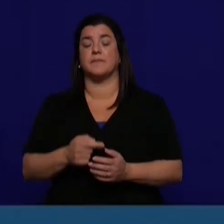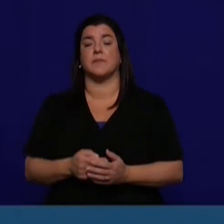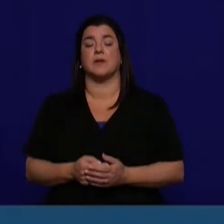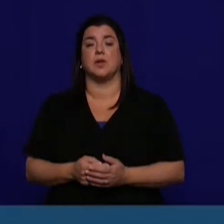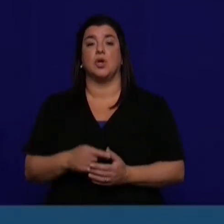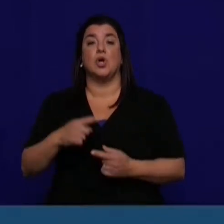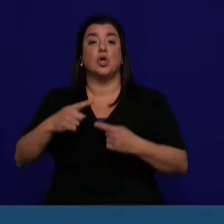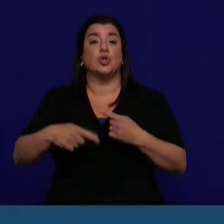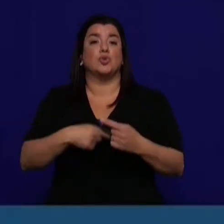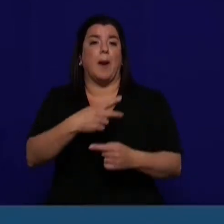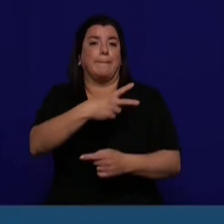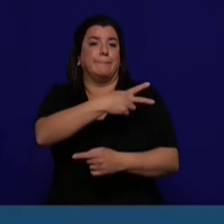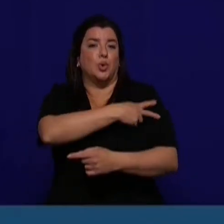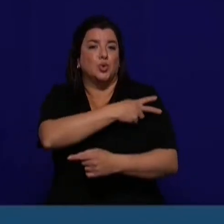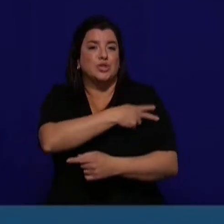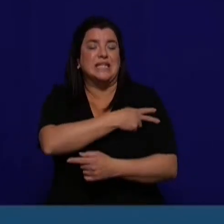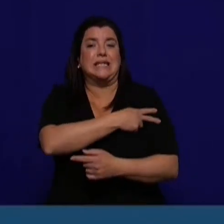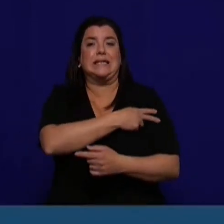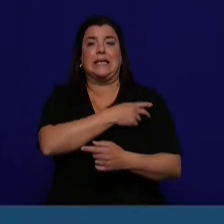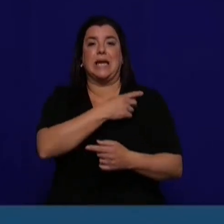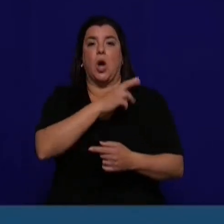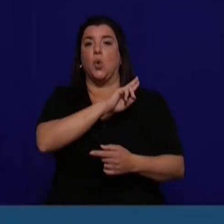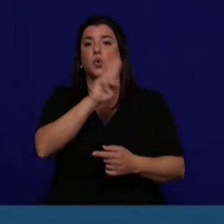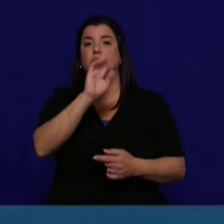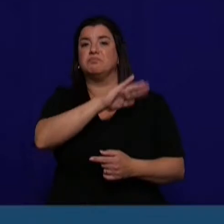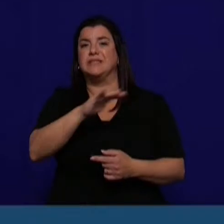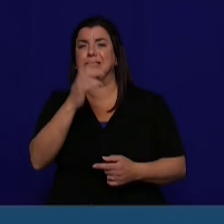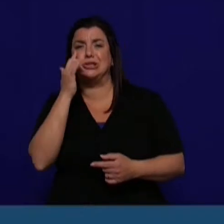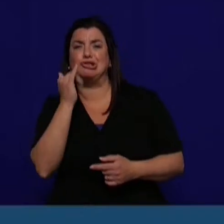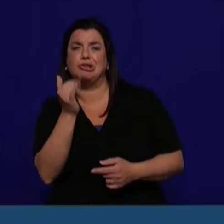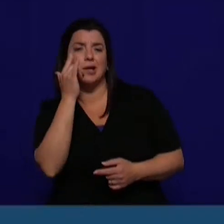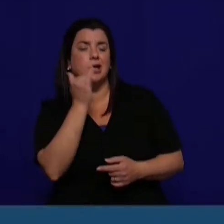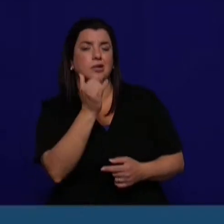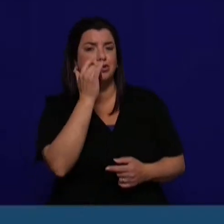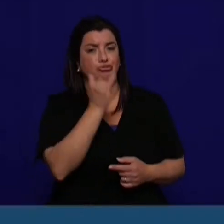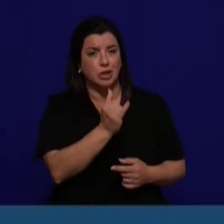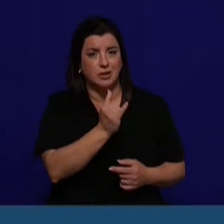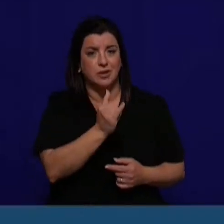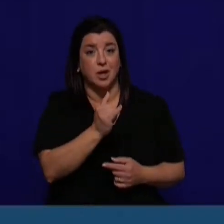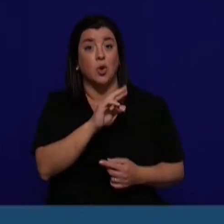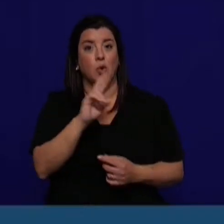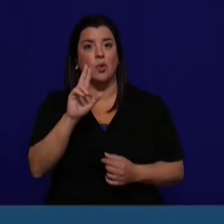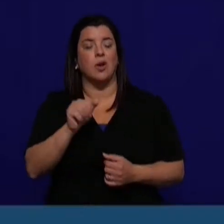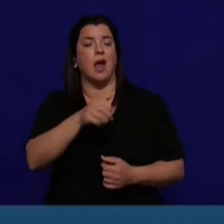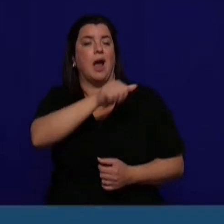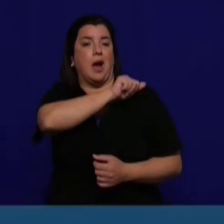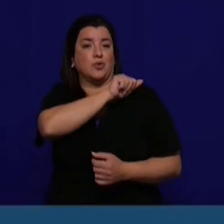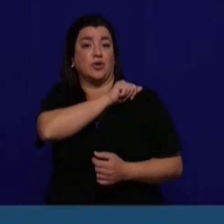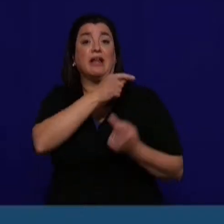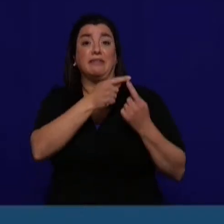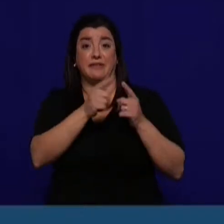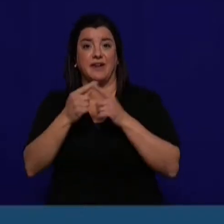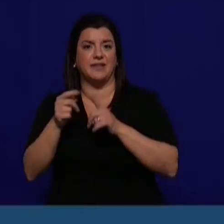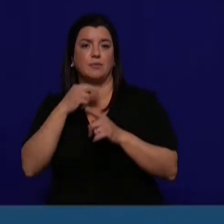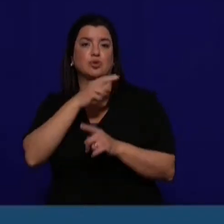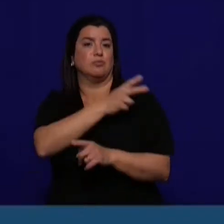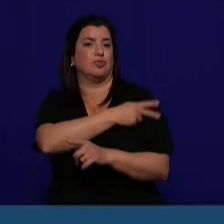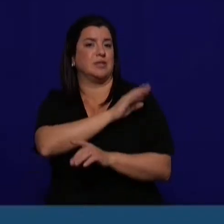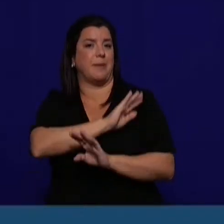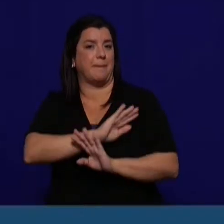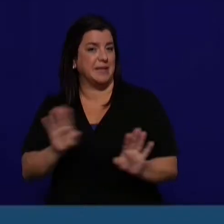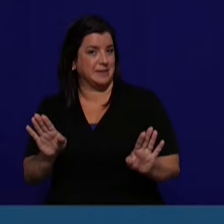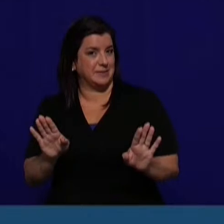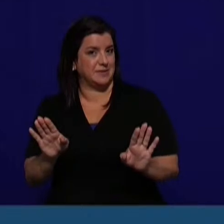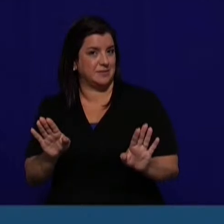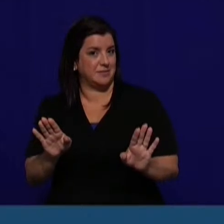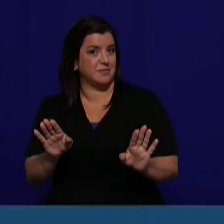saħħaħna l-enforcement kemm stajna. Infatti għandna diversi entitajiet oħrajn li għandhom id-delegated authority biex jagħmlu enforcement ta' diversi miżuri li